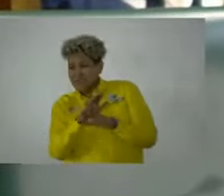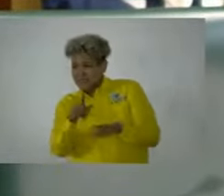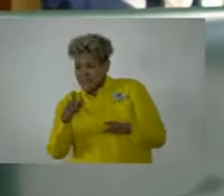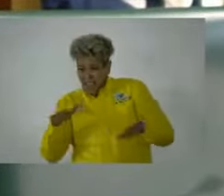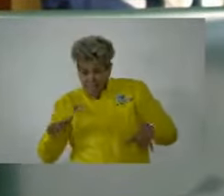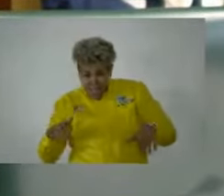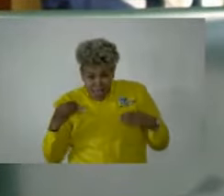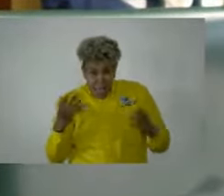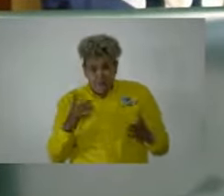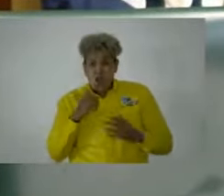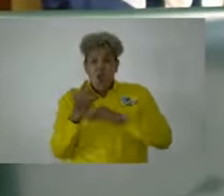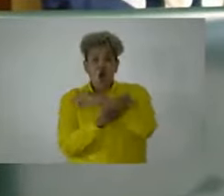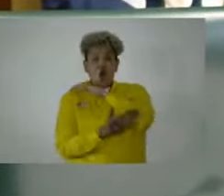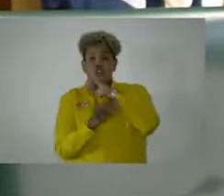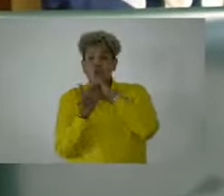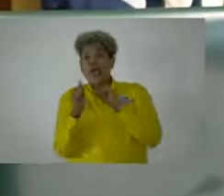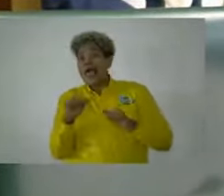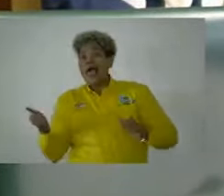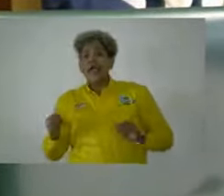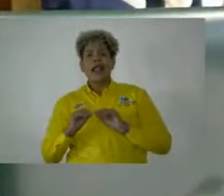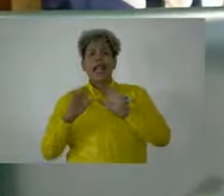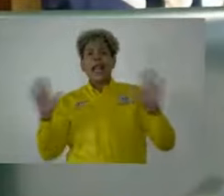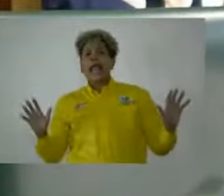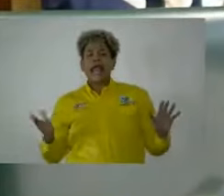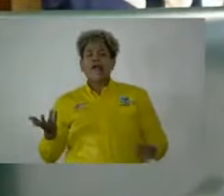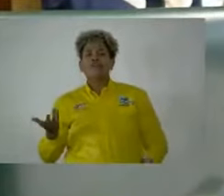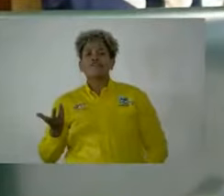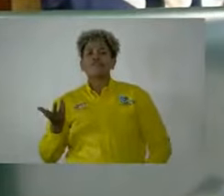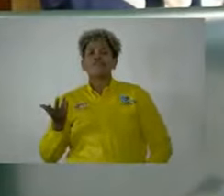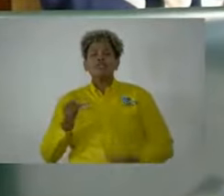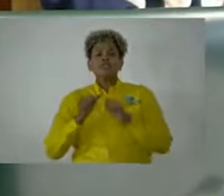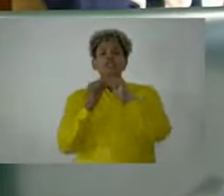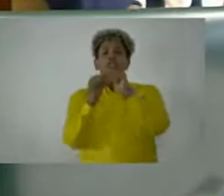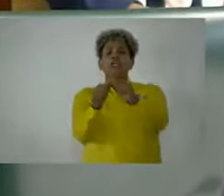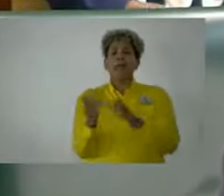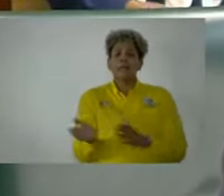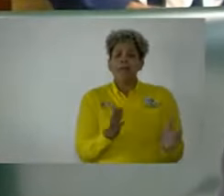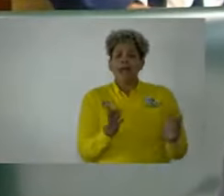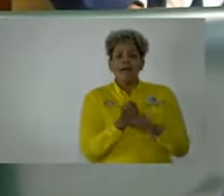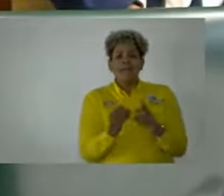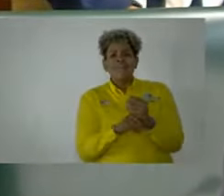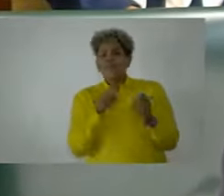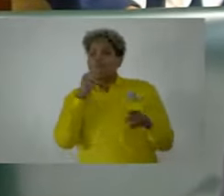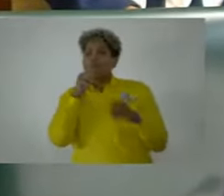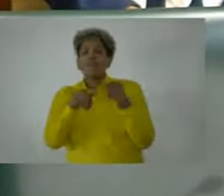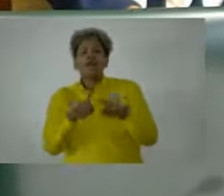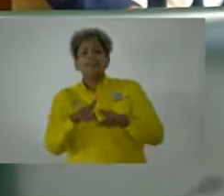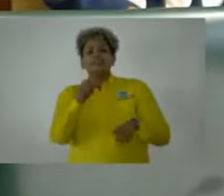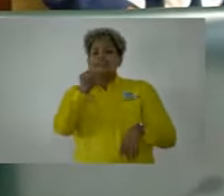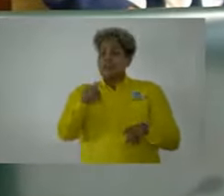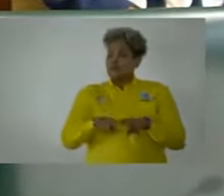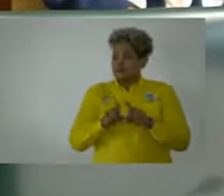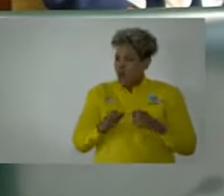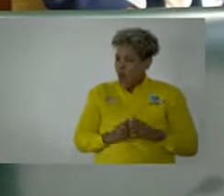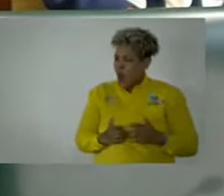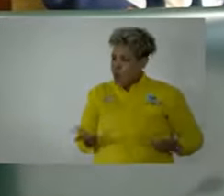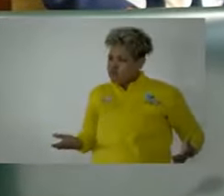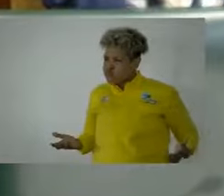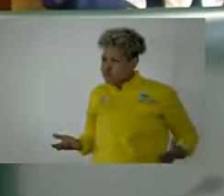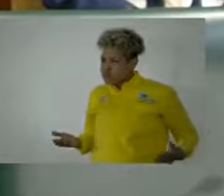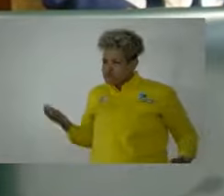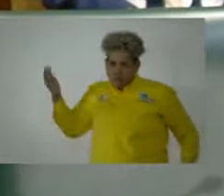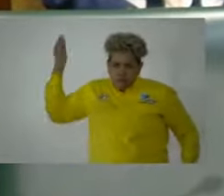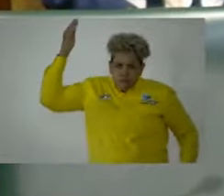not provided the country with any clear and sustainable plan to finance these tax breaks in future